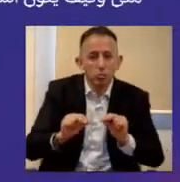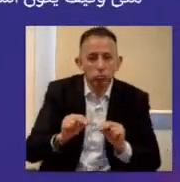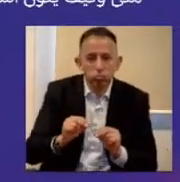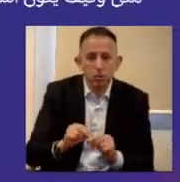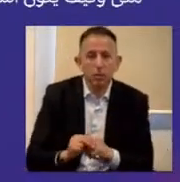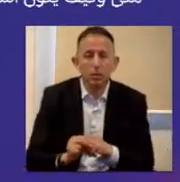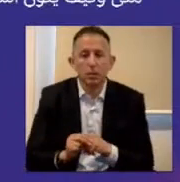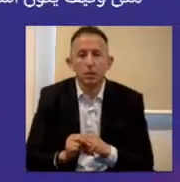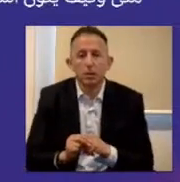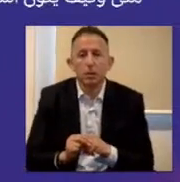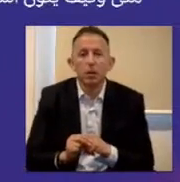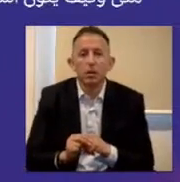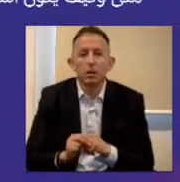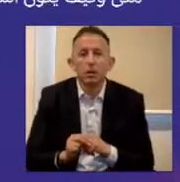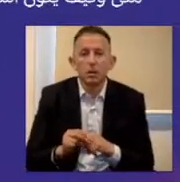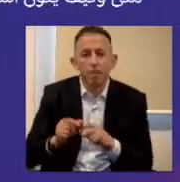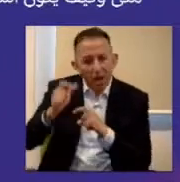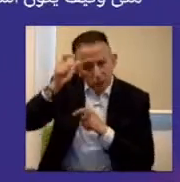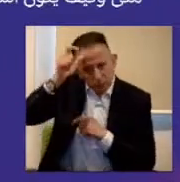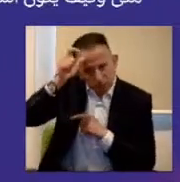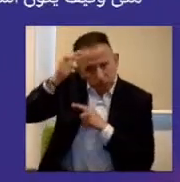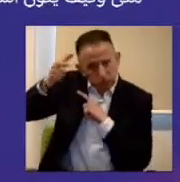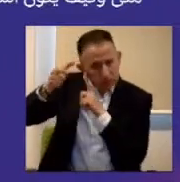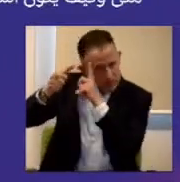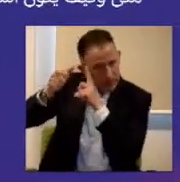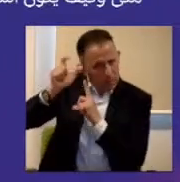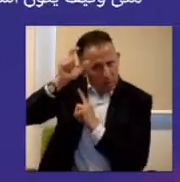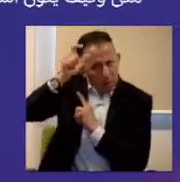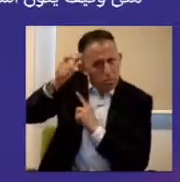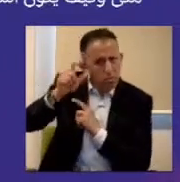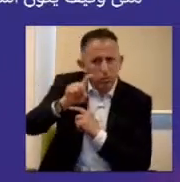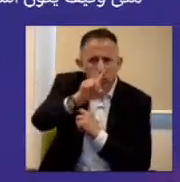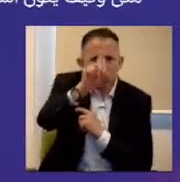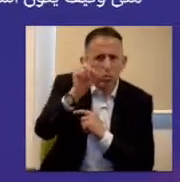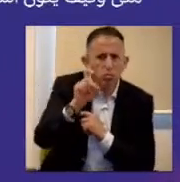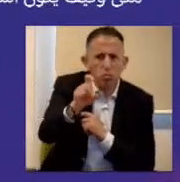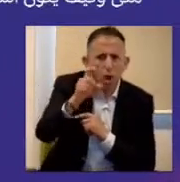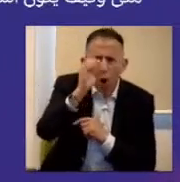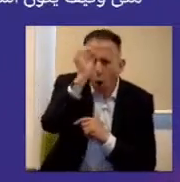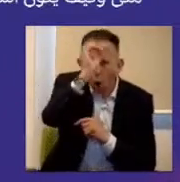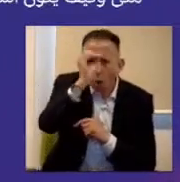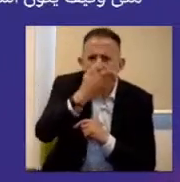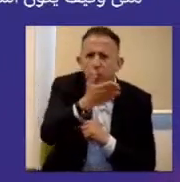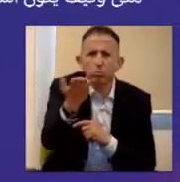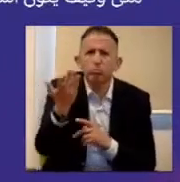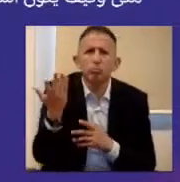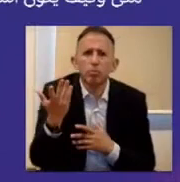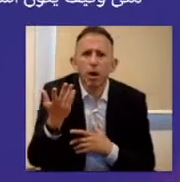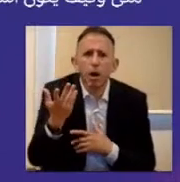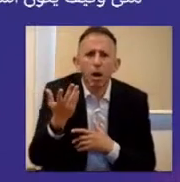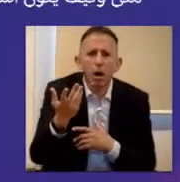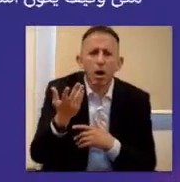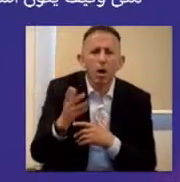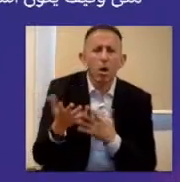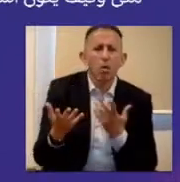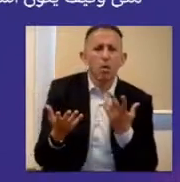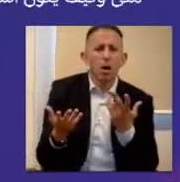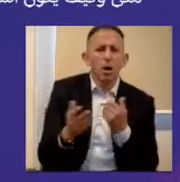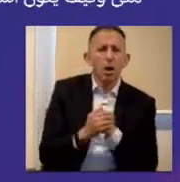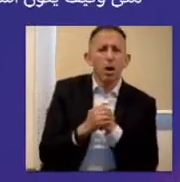this riddle, this puzzle? What do you think? Who has an